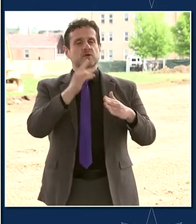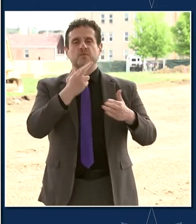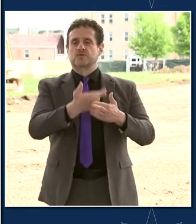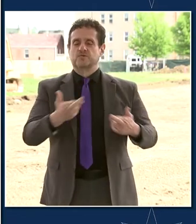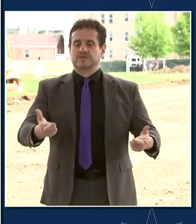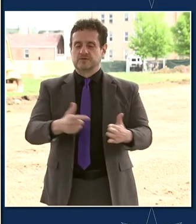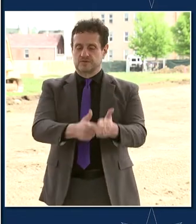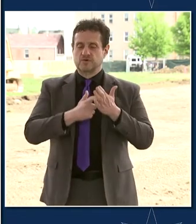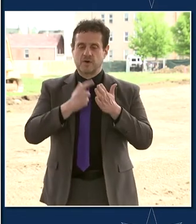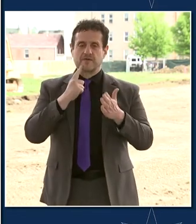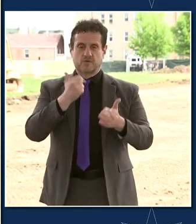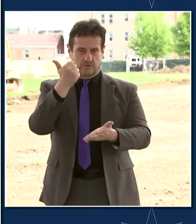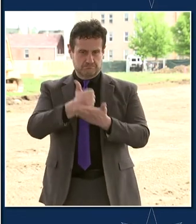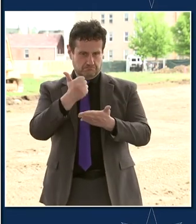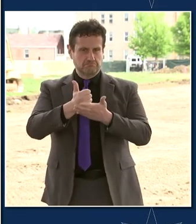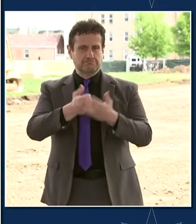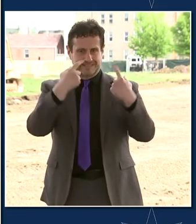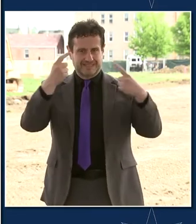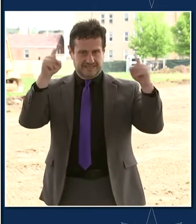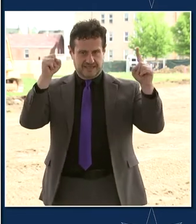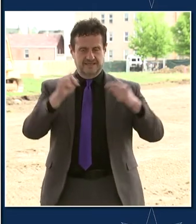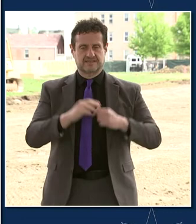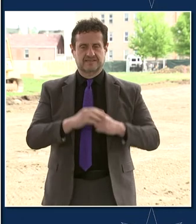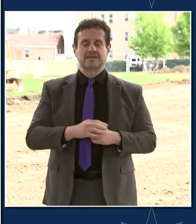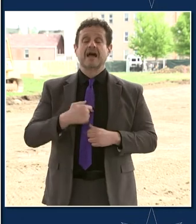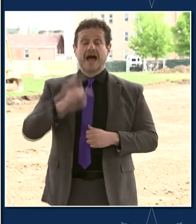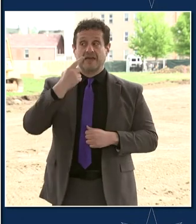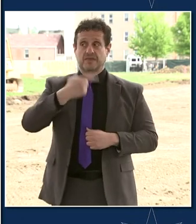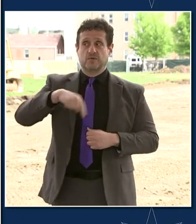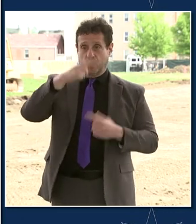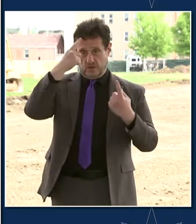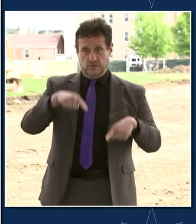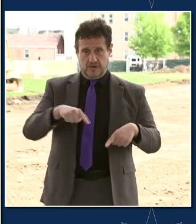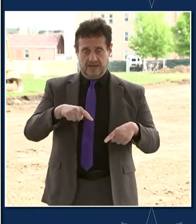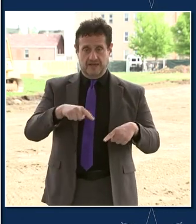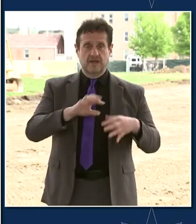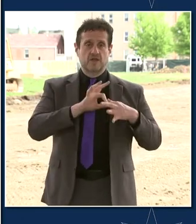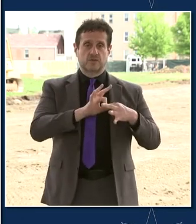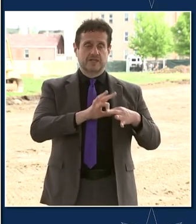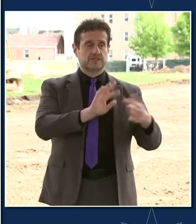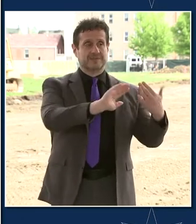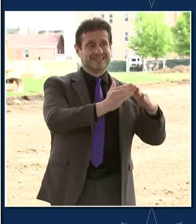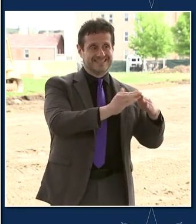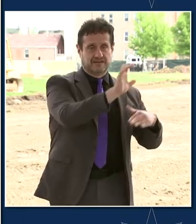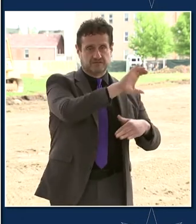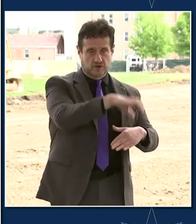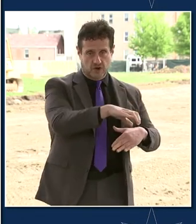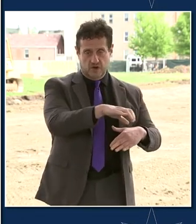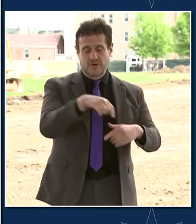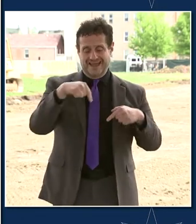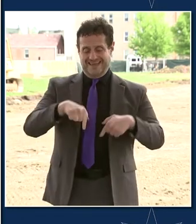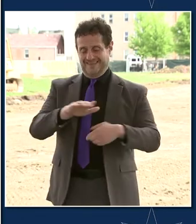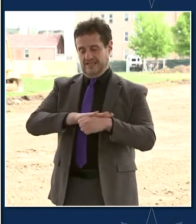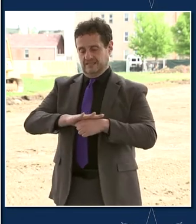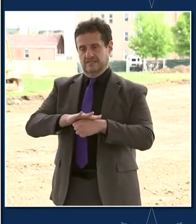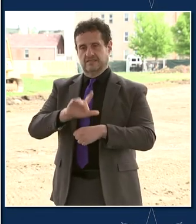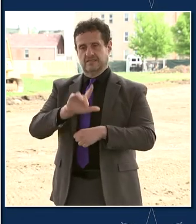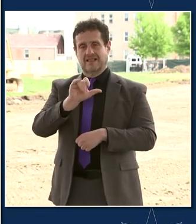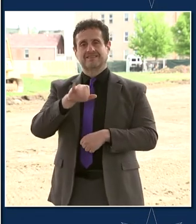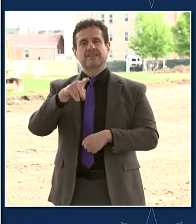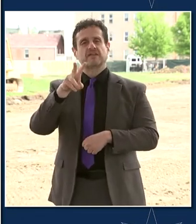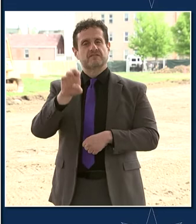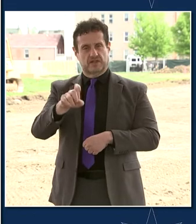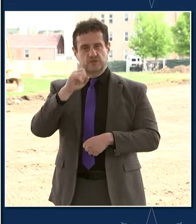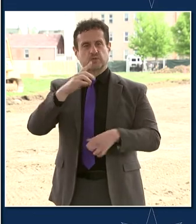success. I think we can all agree a continued relationship between the city and the Little Village community will be mutually beneficial, and you will see the